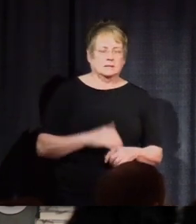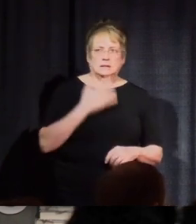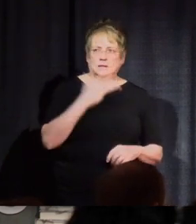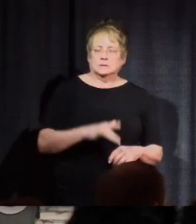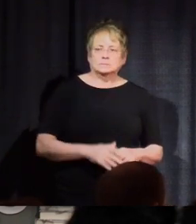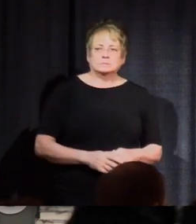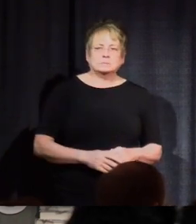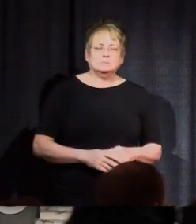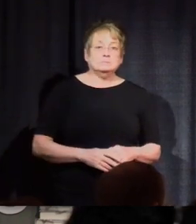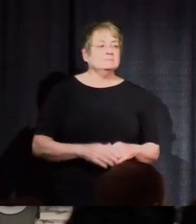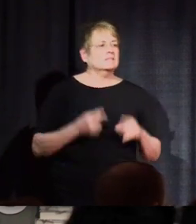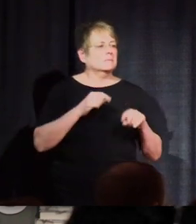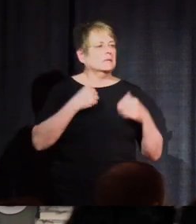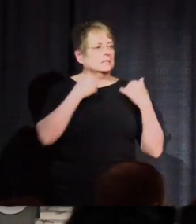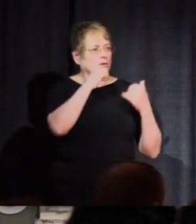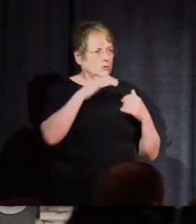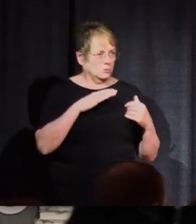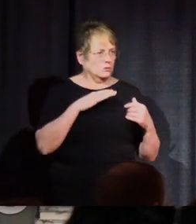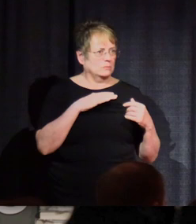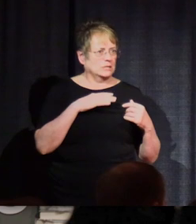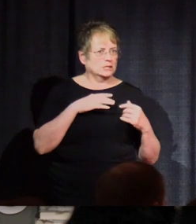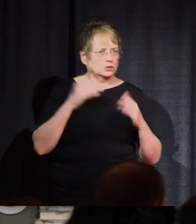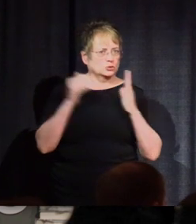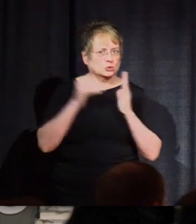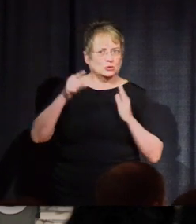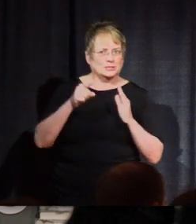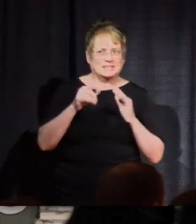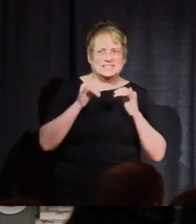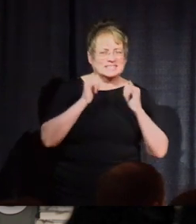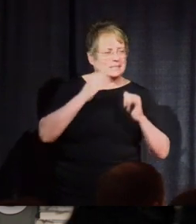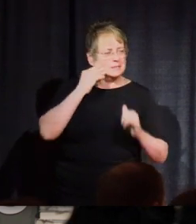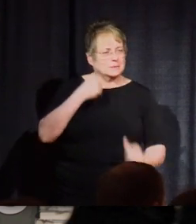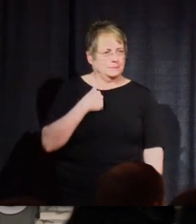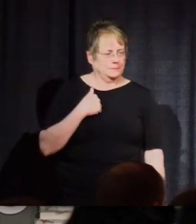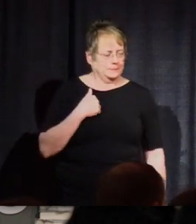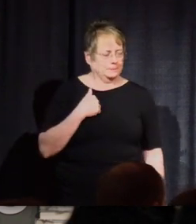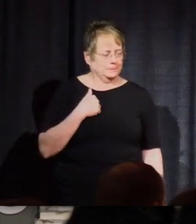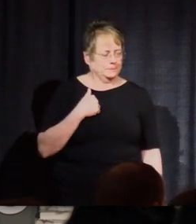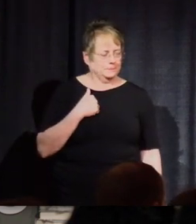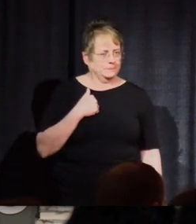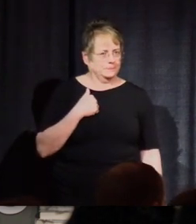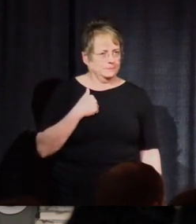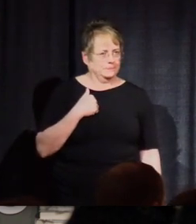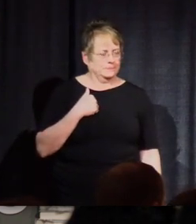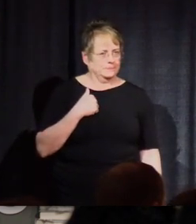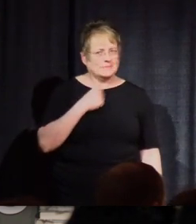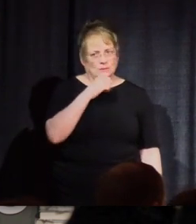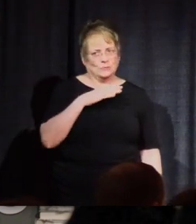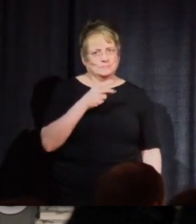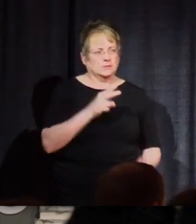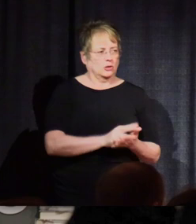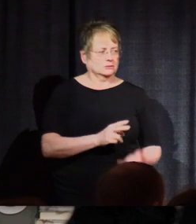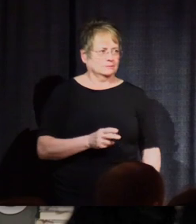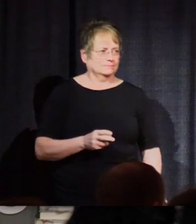goodness but a young woman had taken him to court for the exact same experience that i had had and she